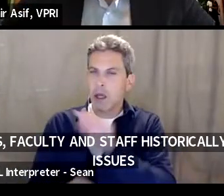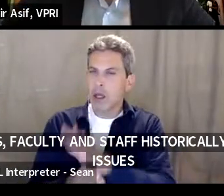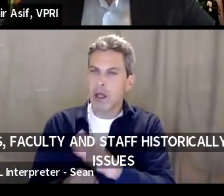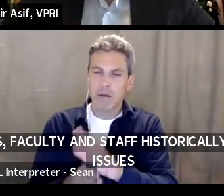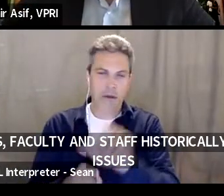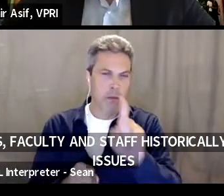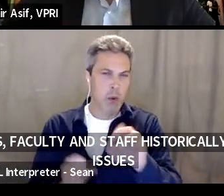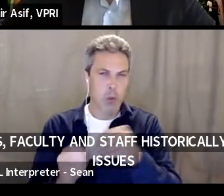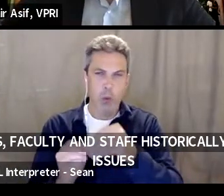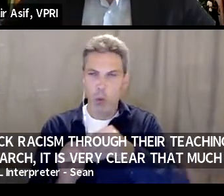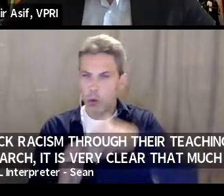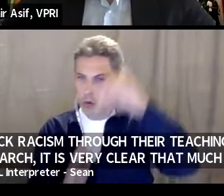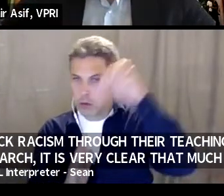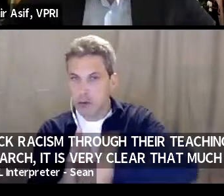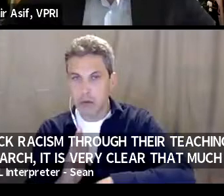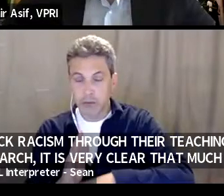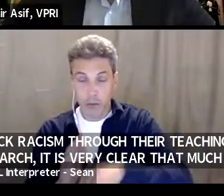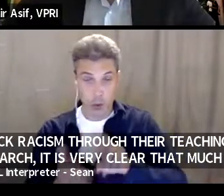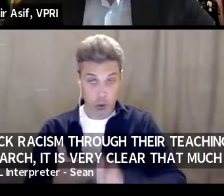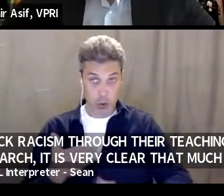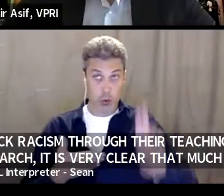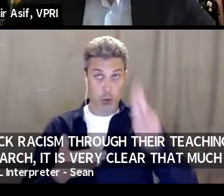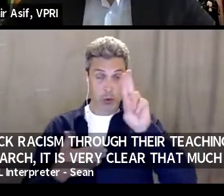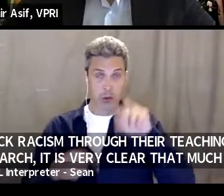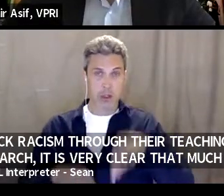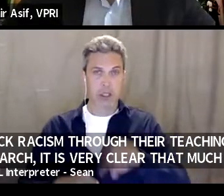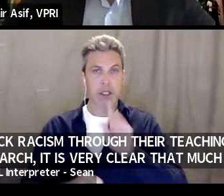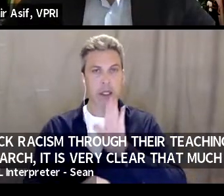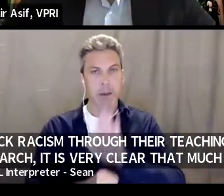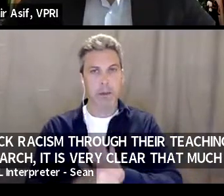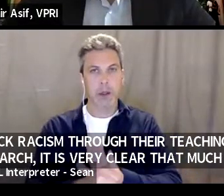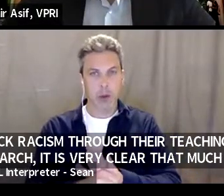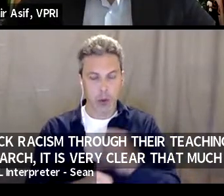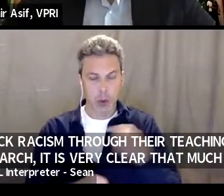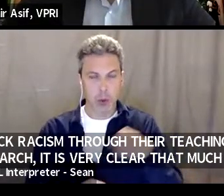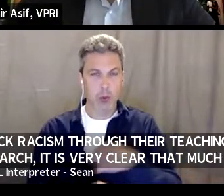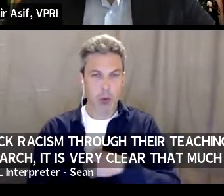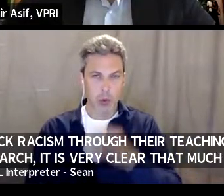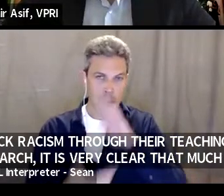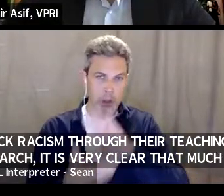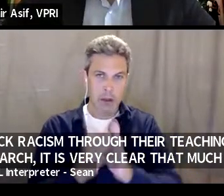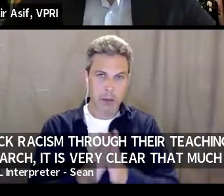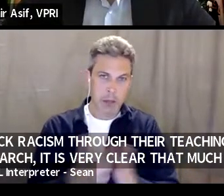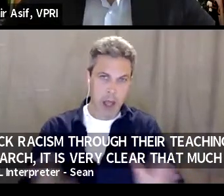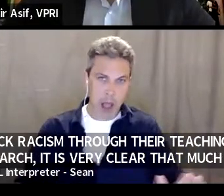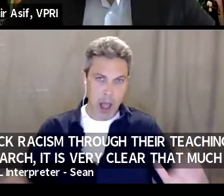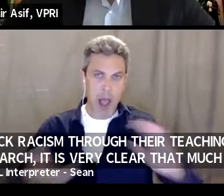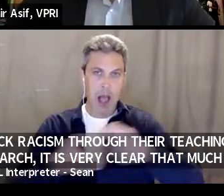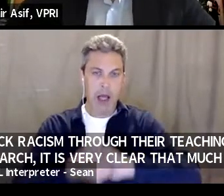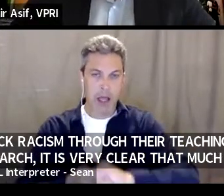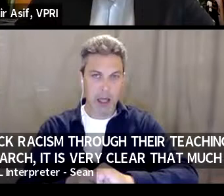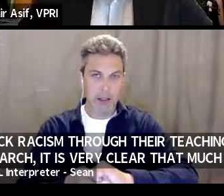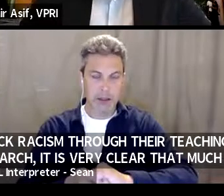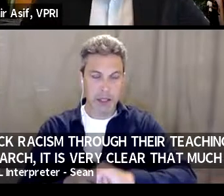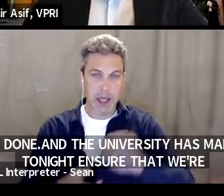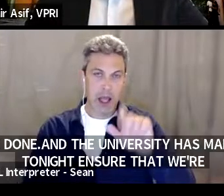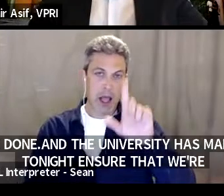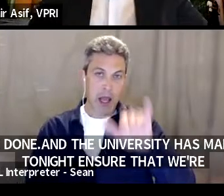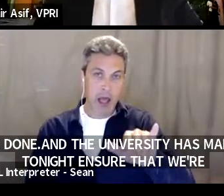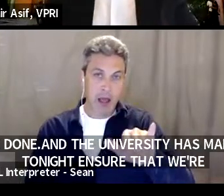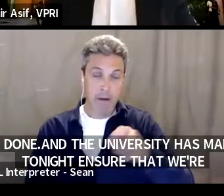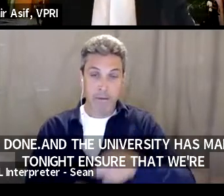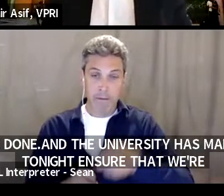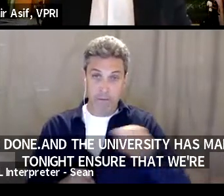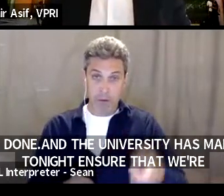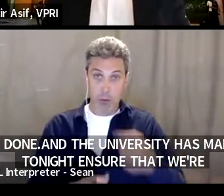a commitment to ensure that we're allies both by what we're saying,